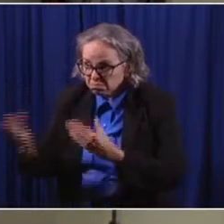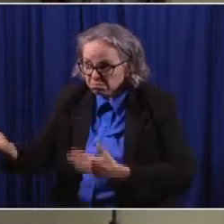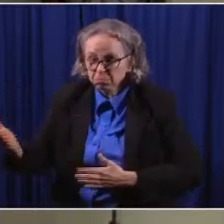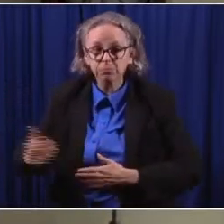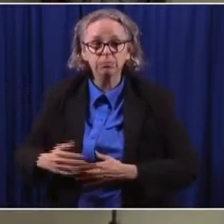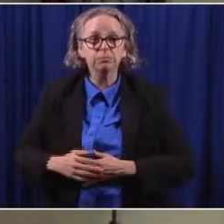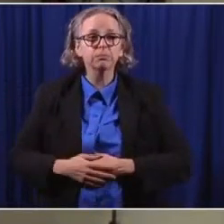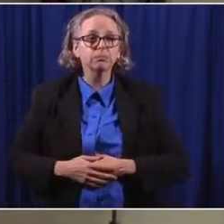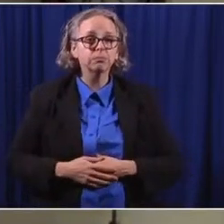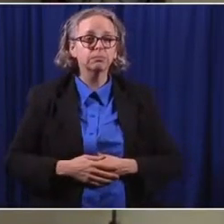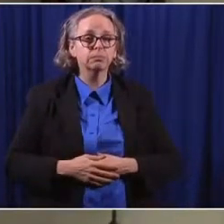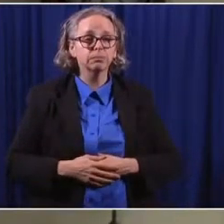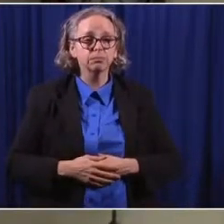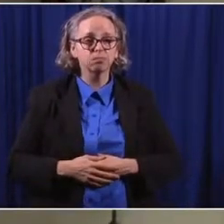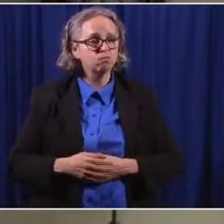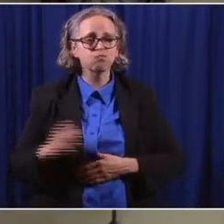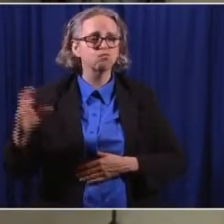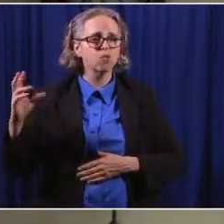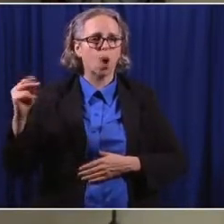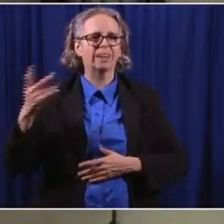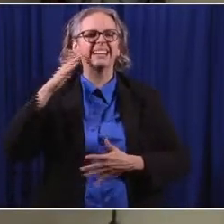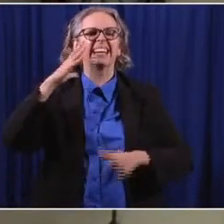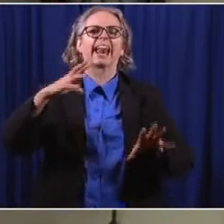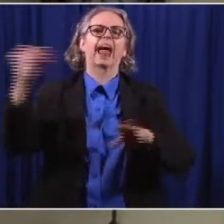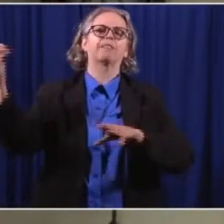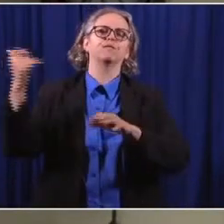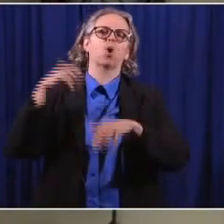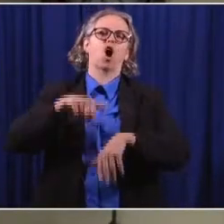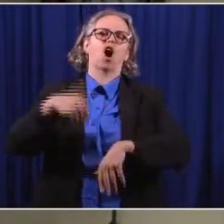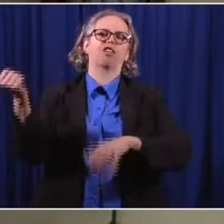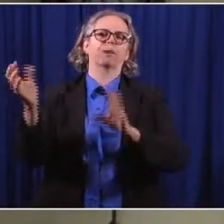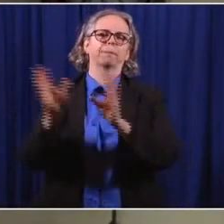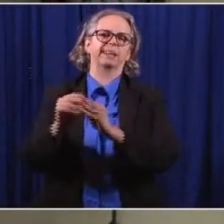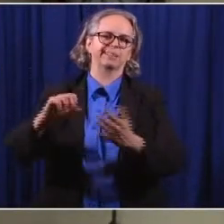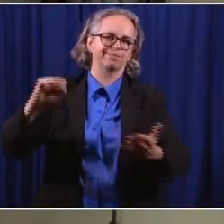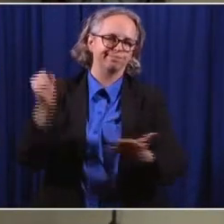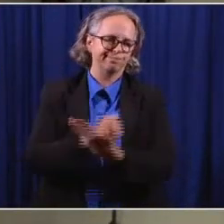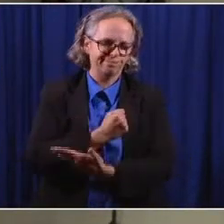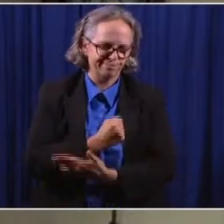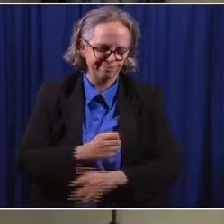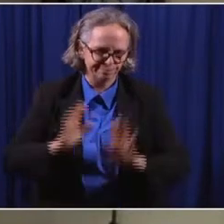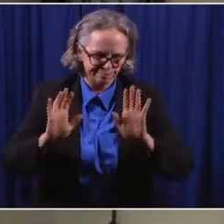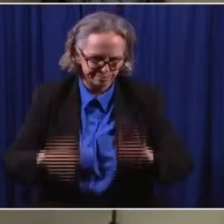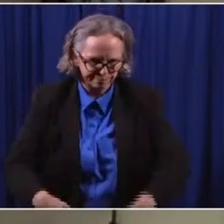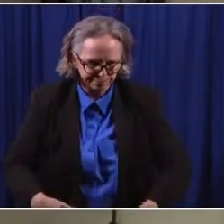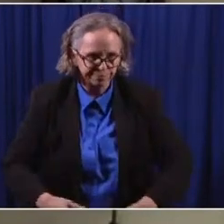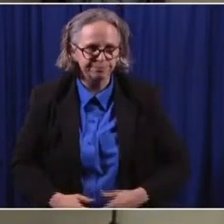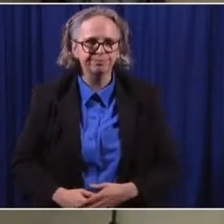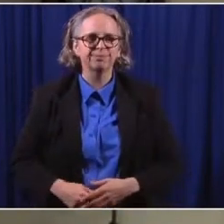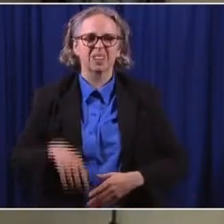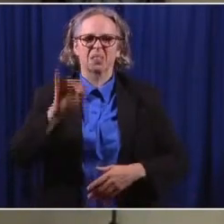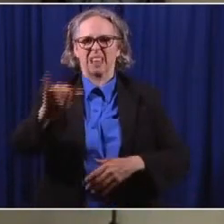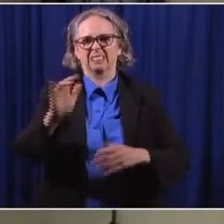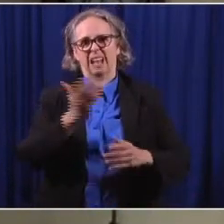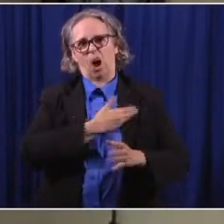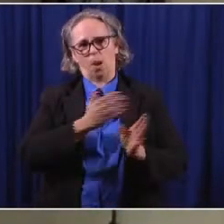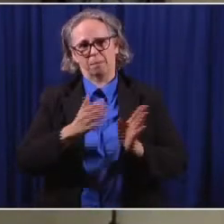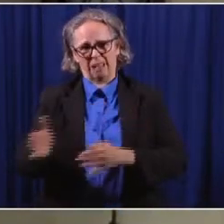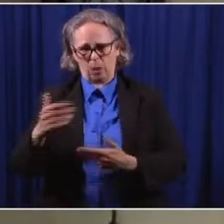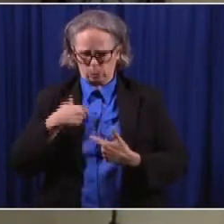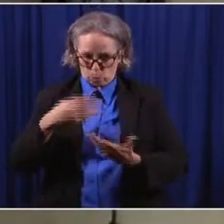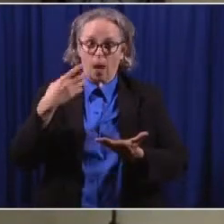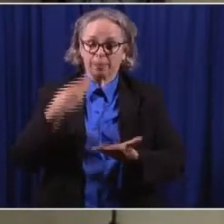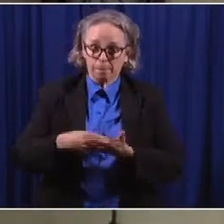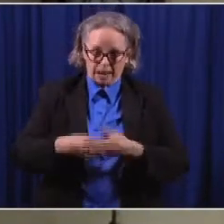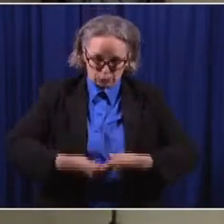just left for another meeting. Okay, so, but that's what we're doing, and you know, we want to get this money out. I talk to the